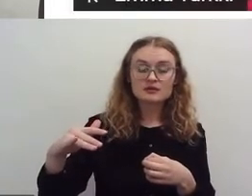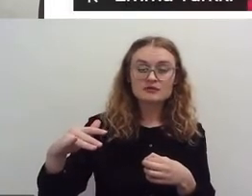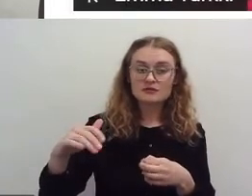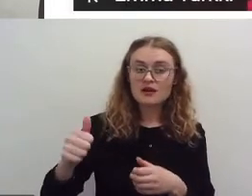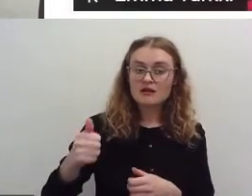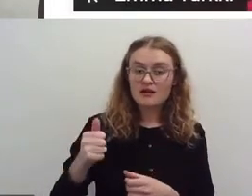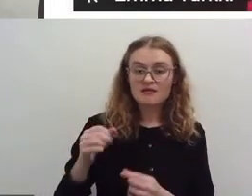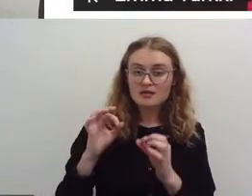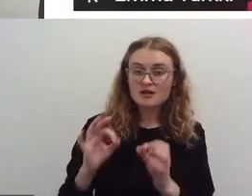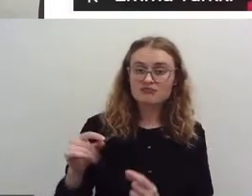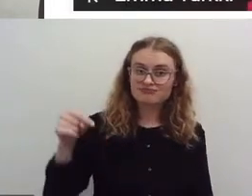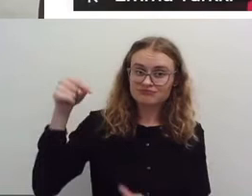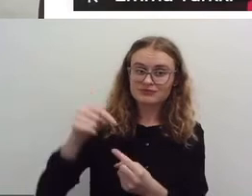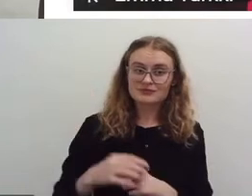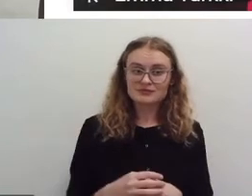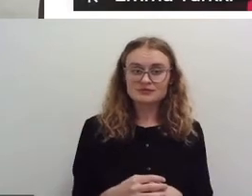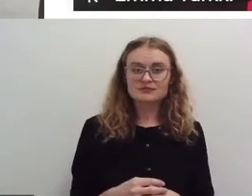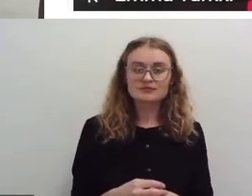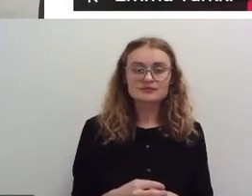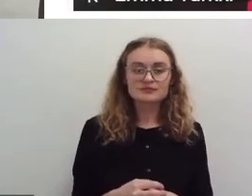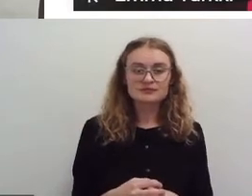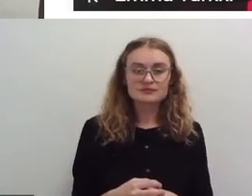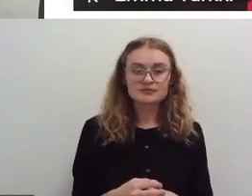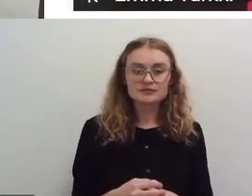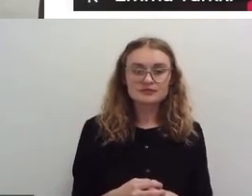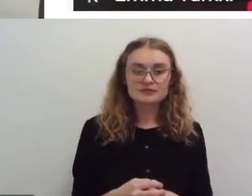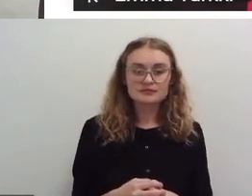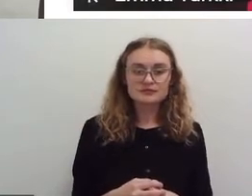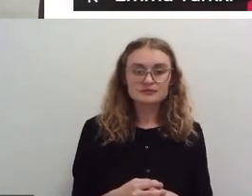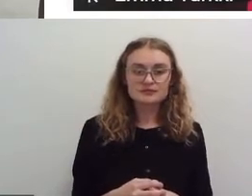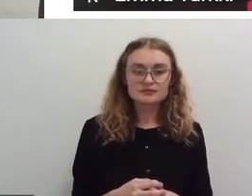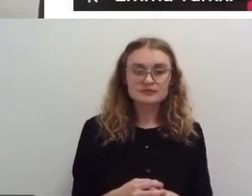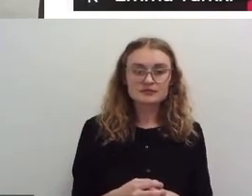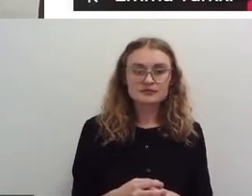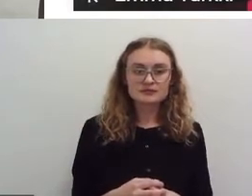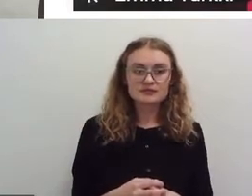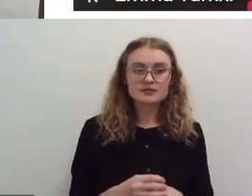idealism and pragmatism, especially in questions with in regards to what Julian talked about?